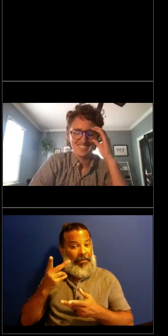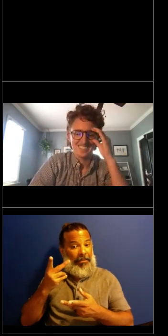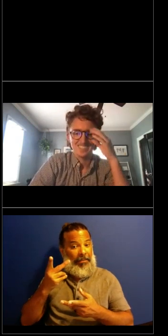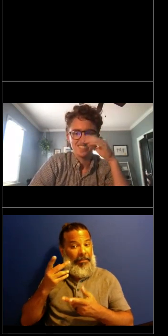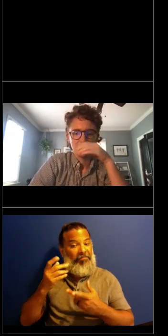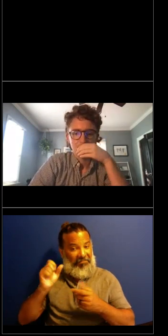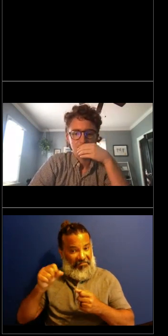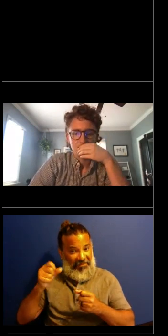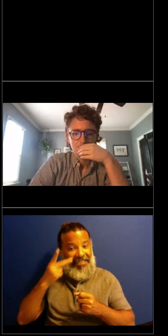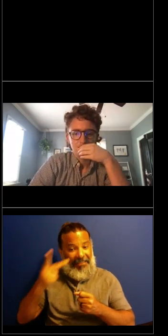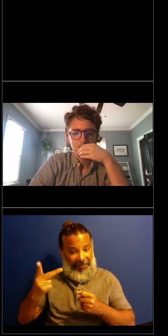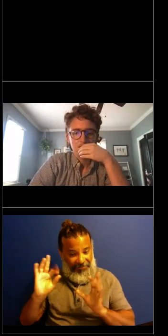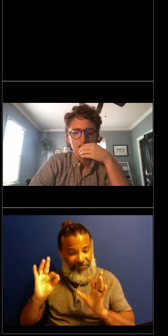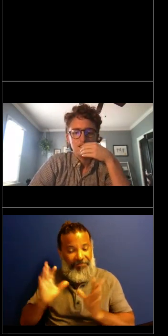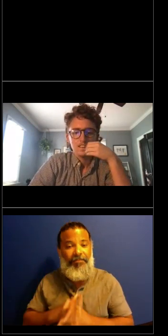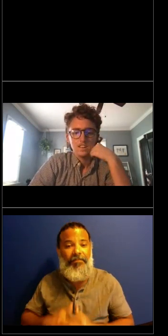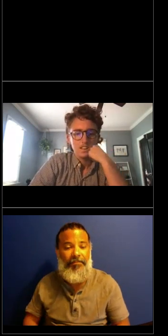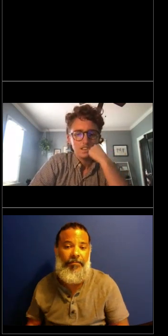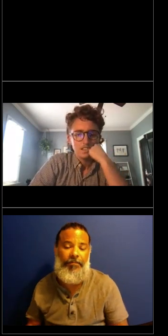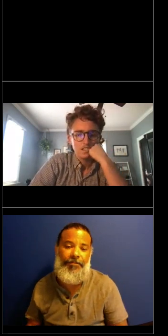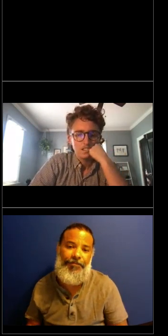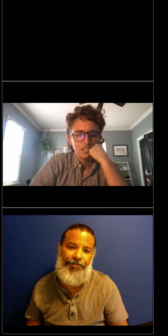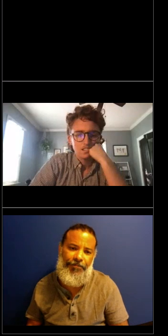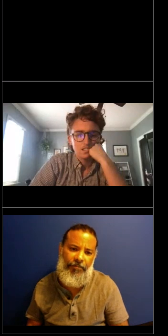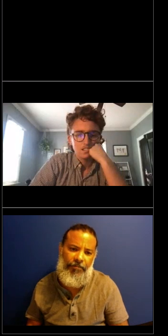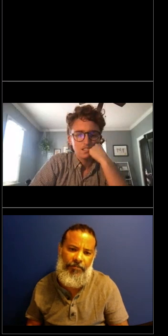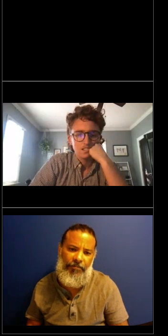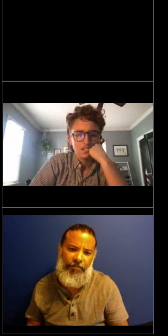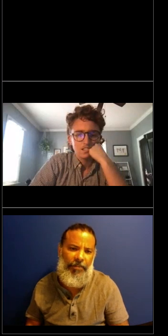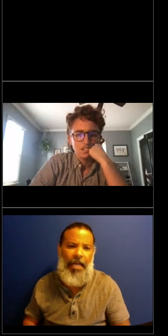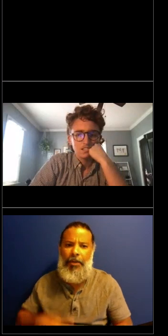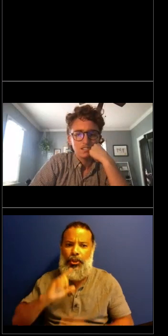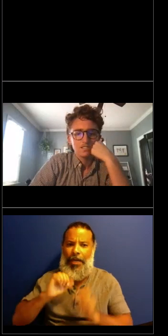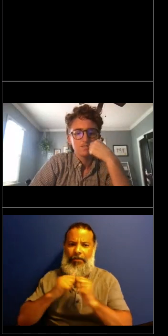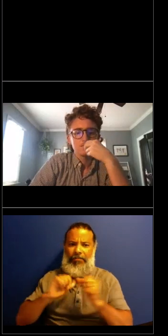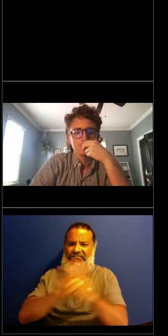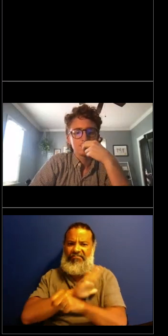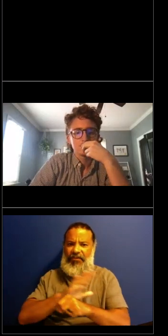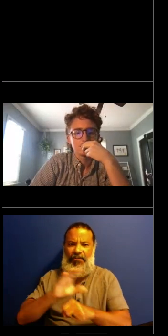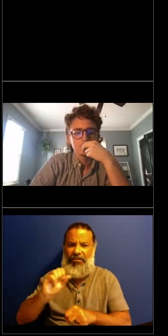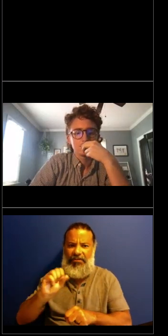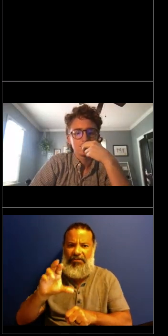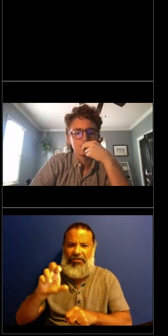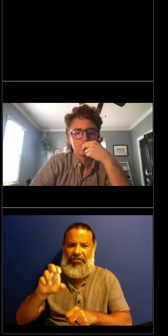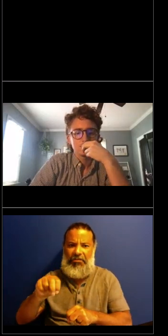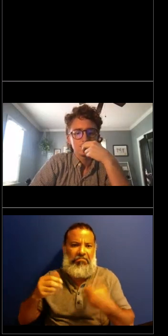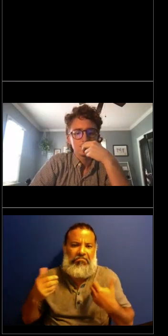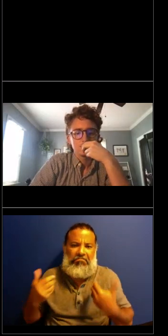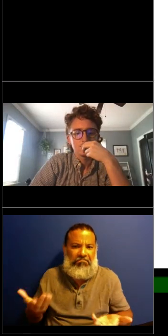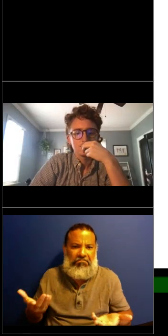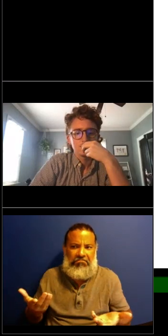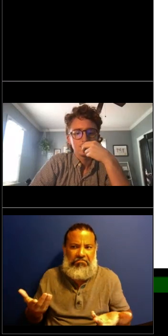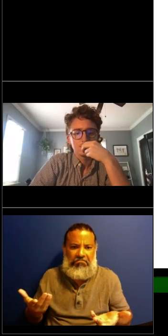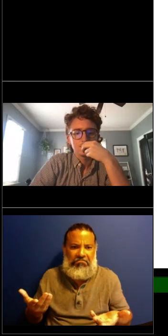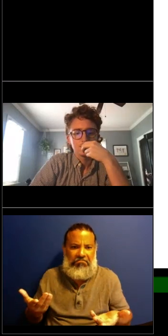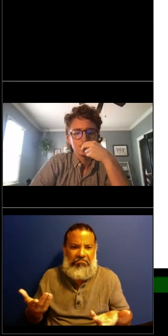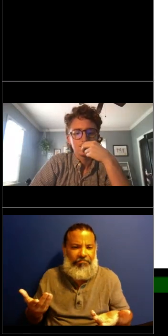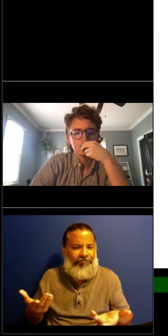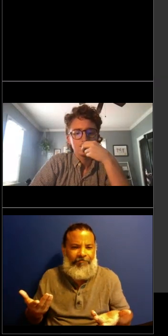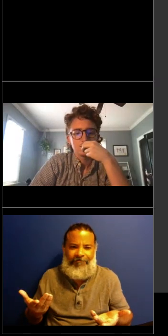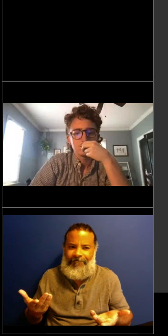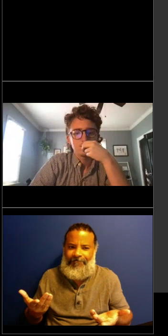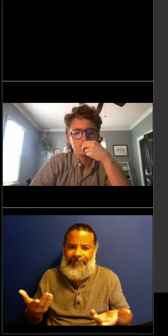Yes. see this one? Okay. I'm not sure how to make this full screen for a presentation though. Maybe just one at a time like